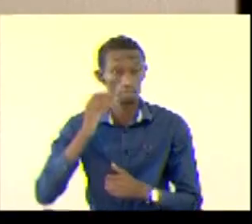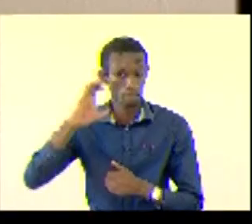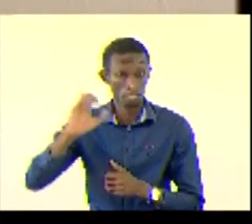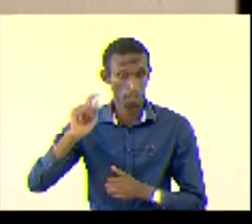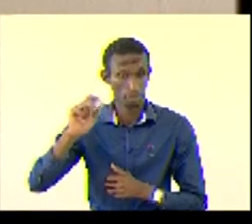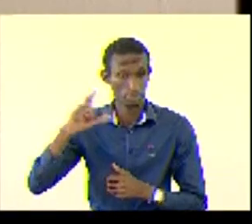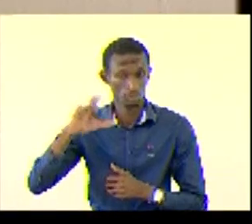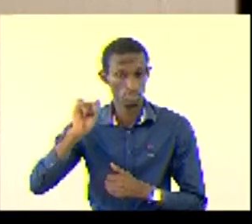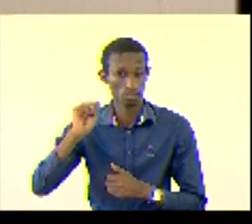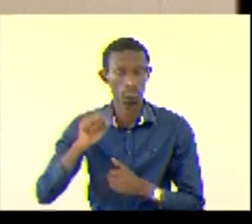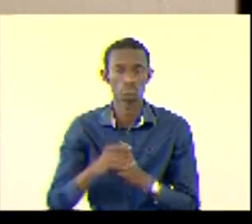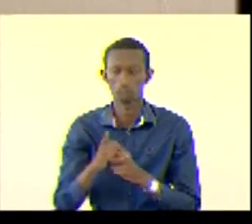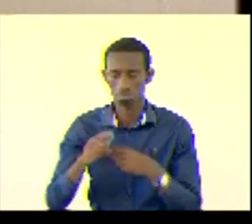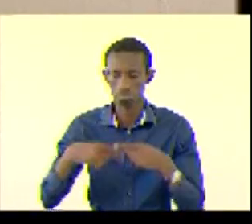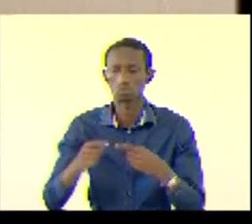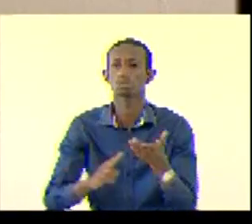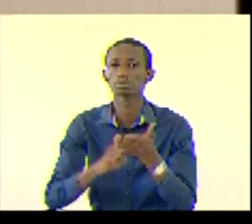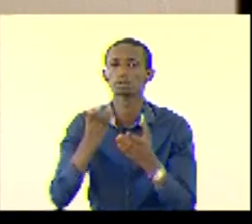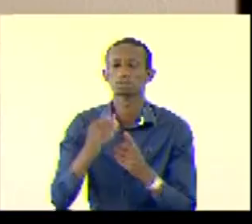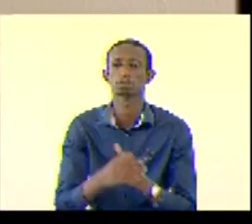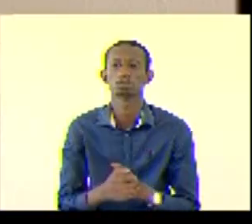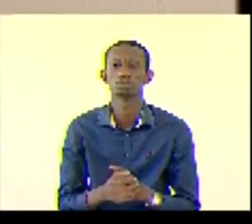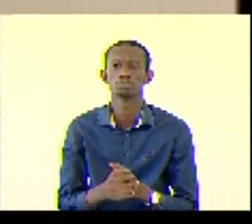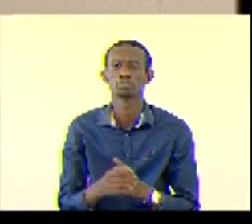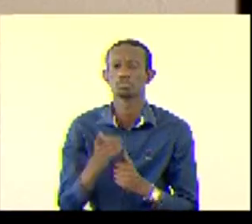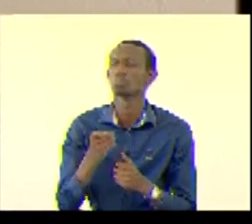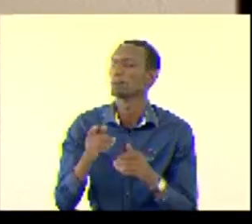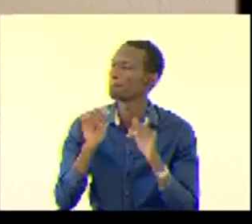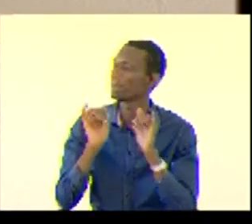used. So that is what will be remaining.